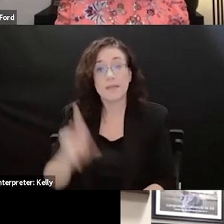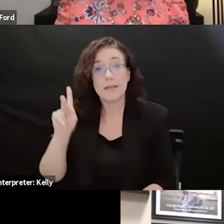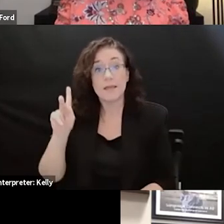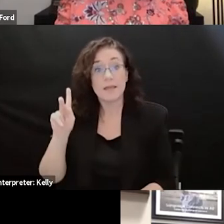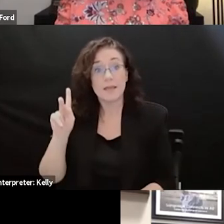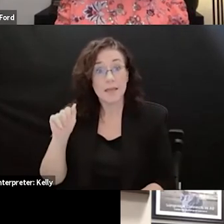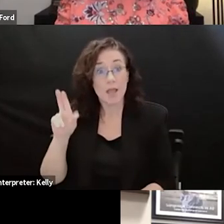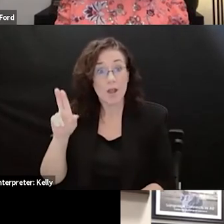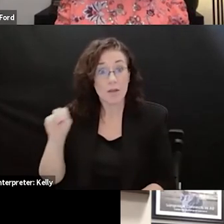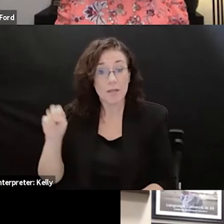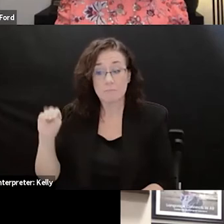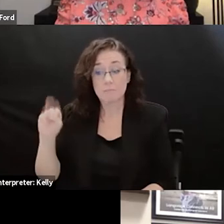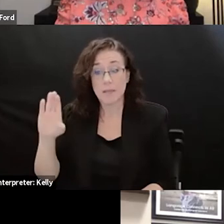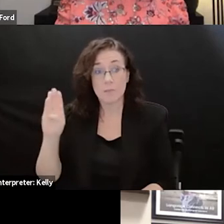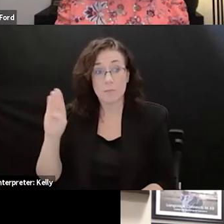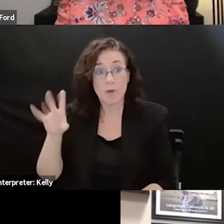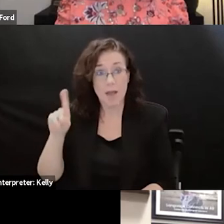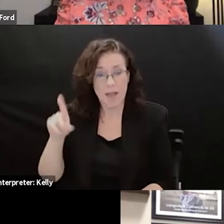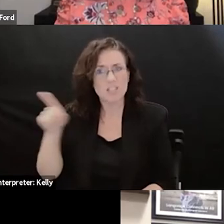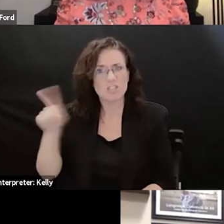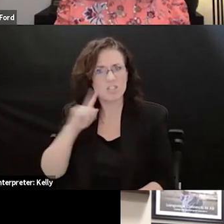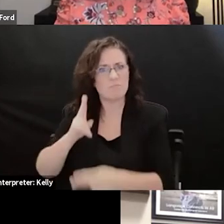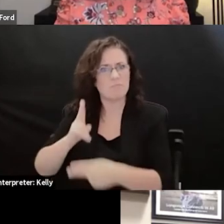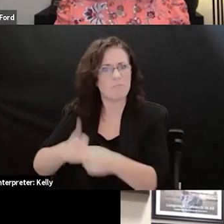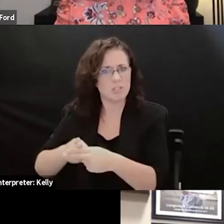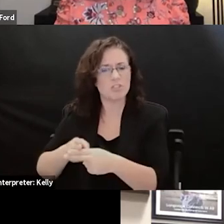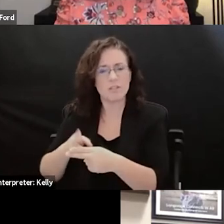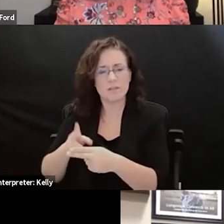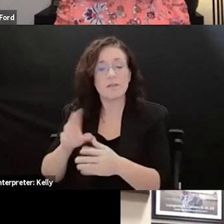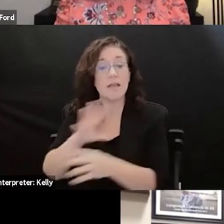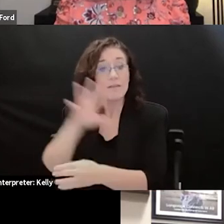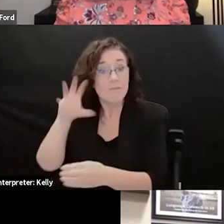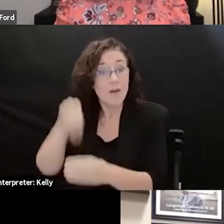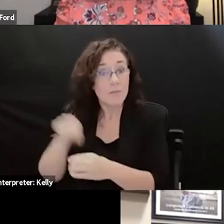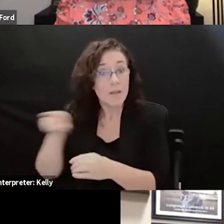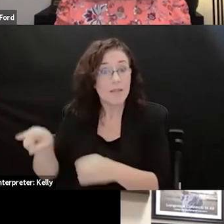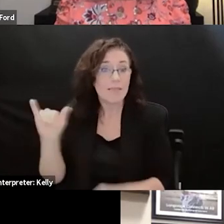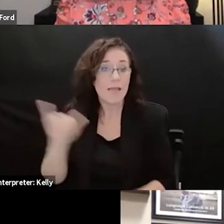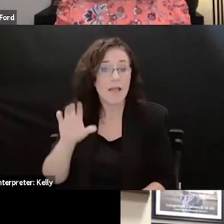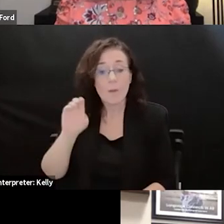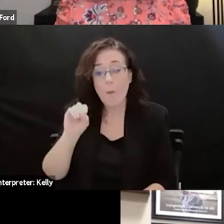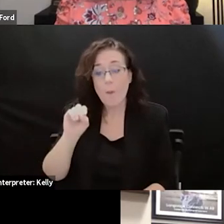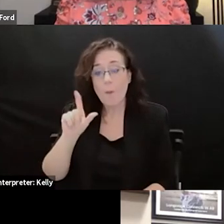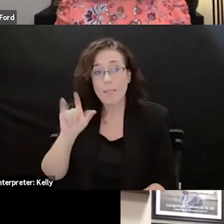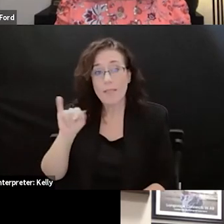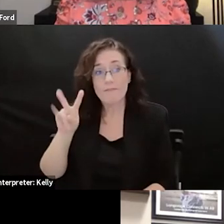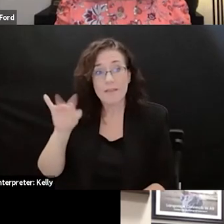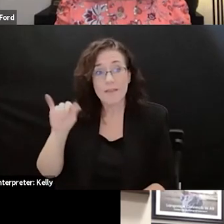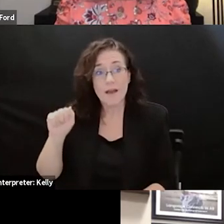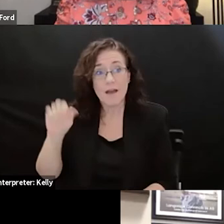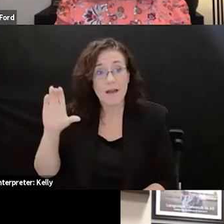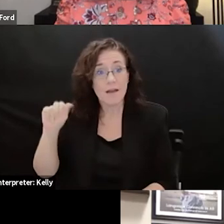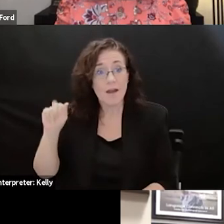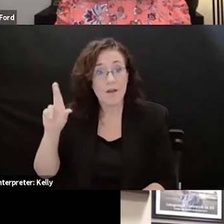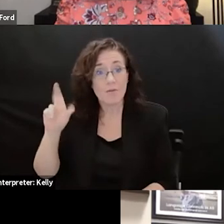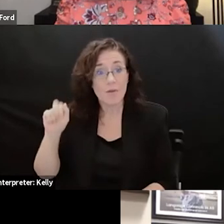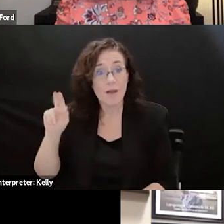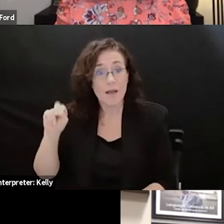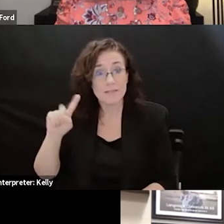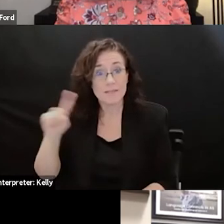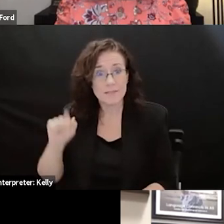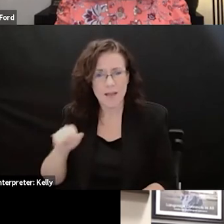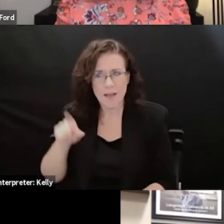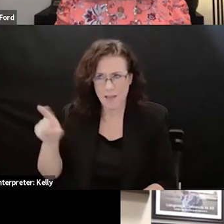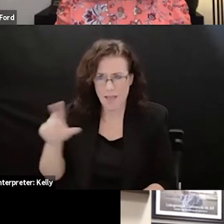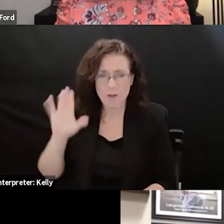of folks like you know olivia carranza and her own experience with her daughters i know that she spends many hours with parents